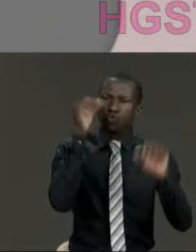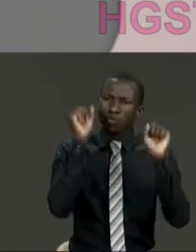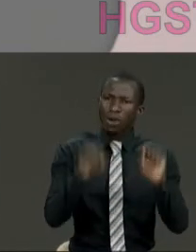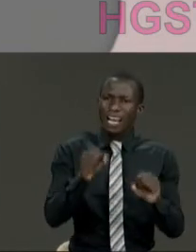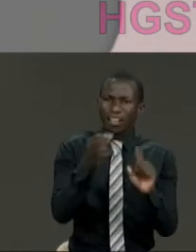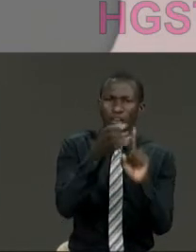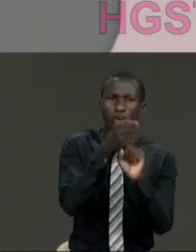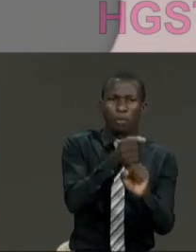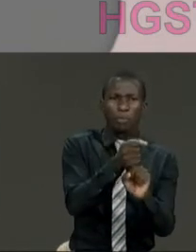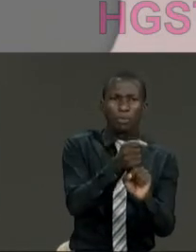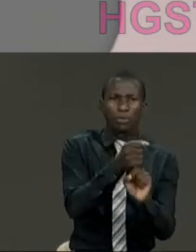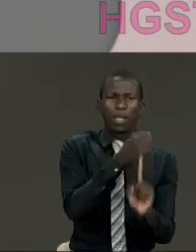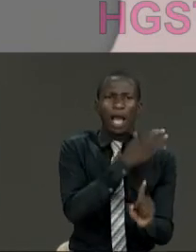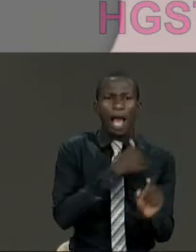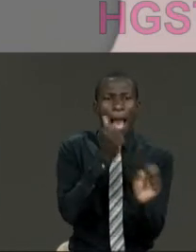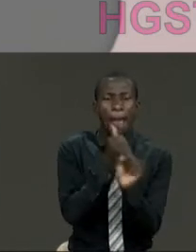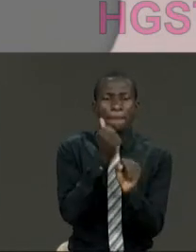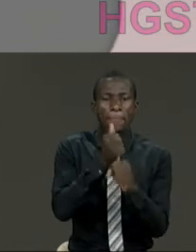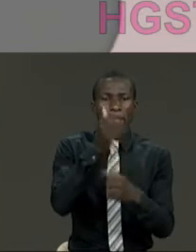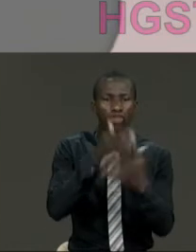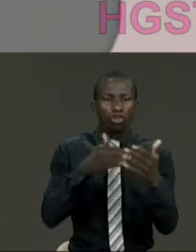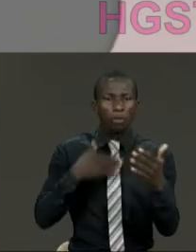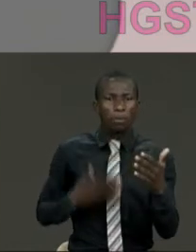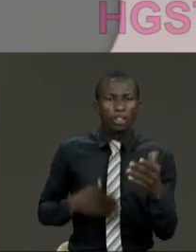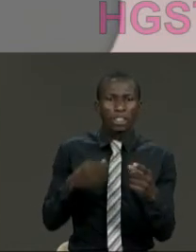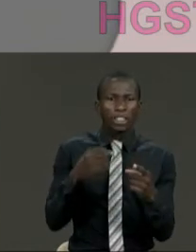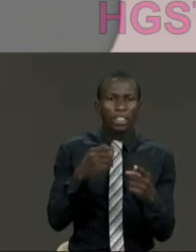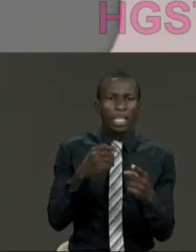uphold and make somebody who has